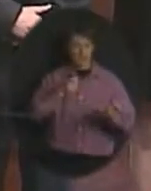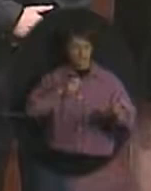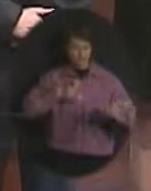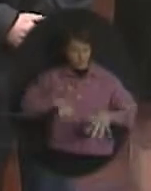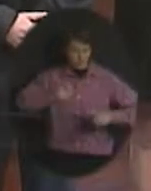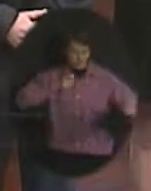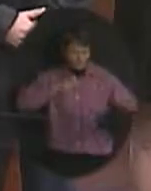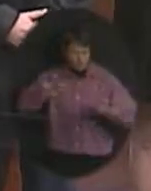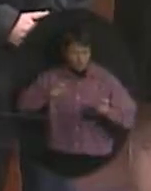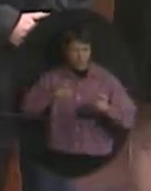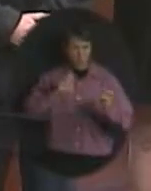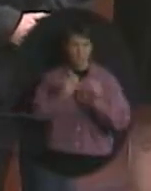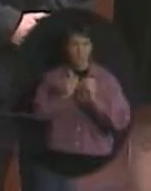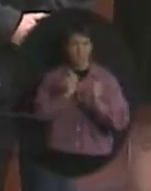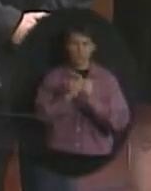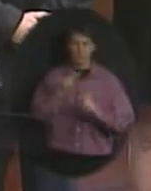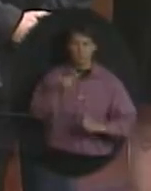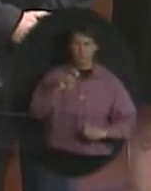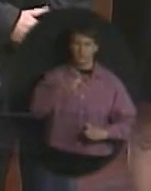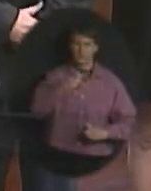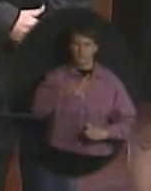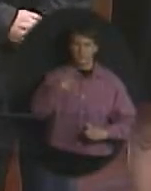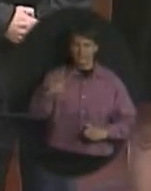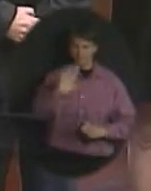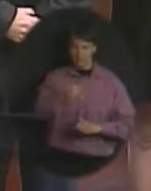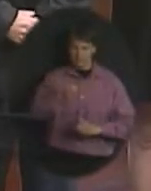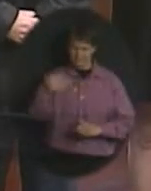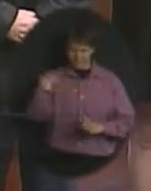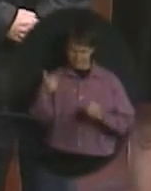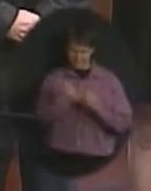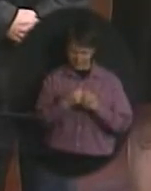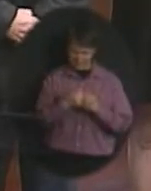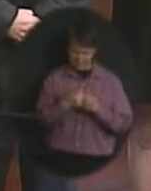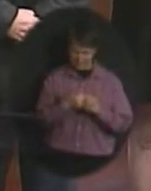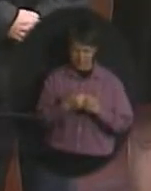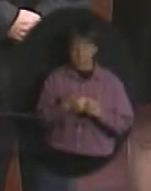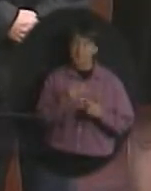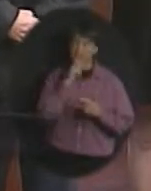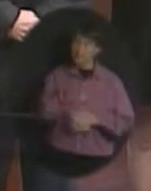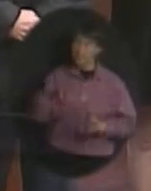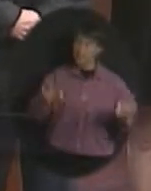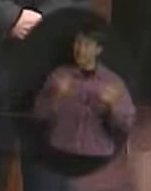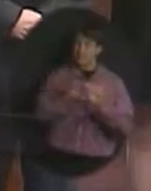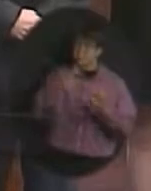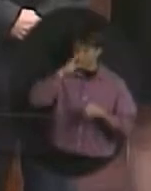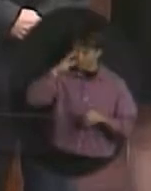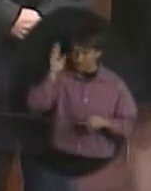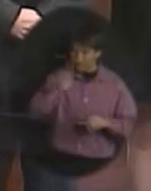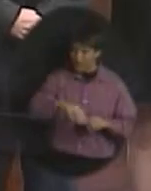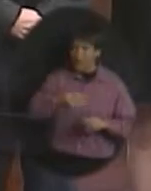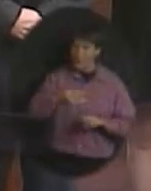competition with a 266 in her second game. It's important to note at the